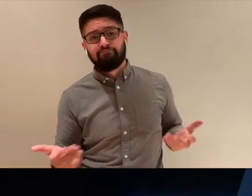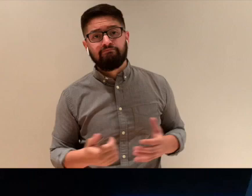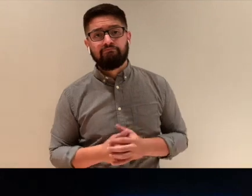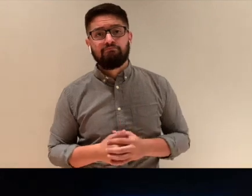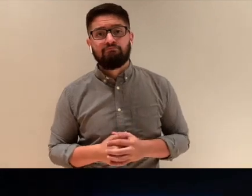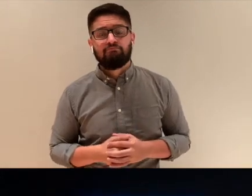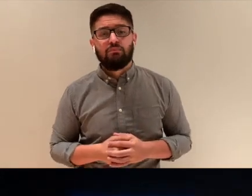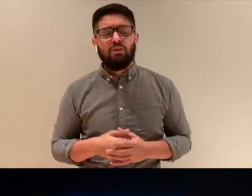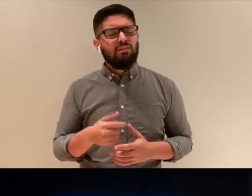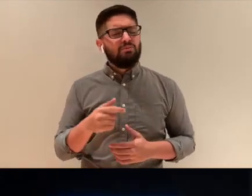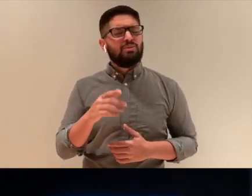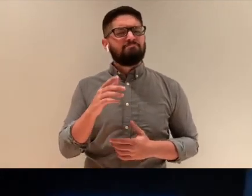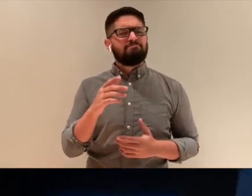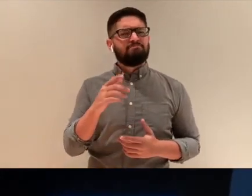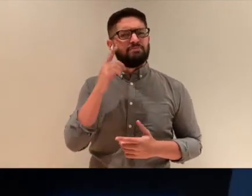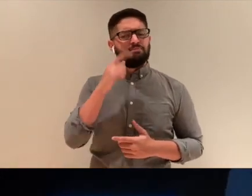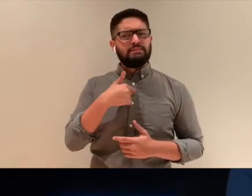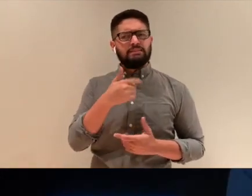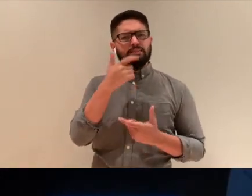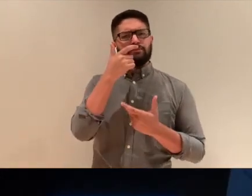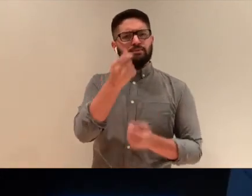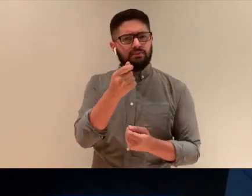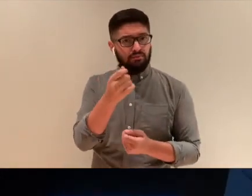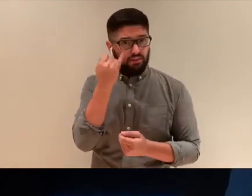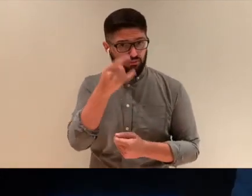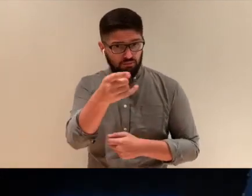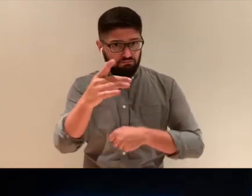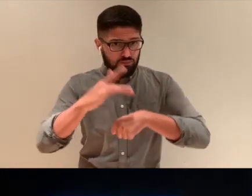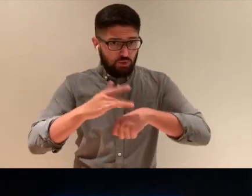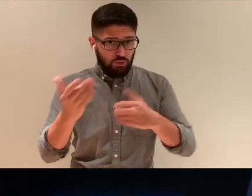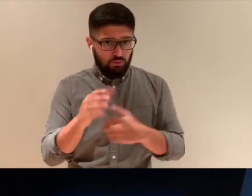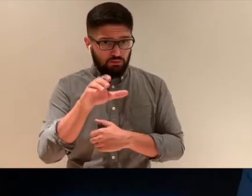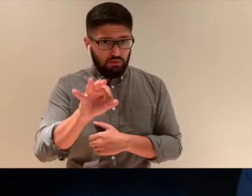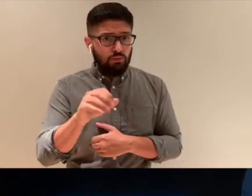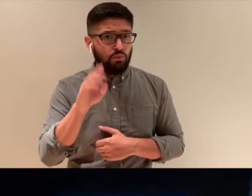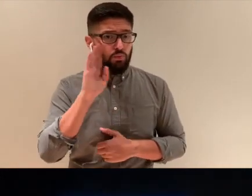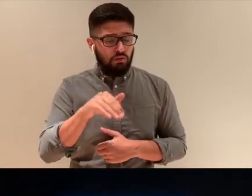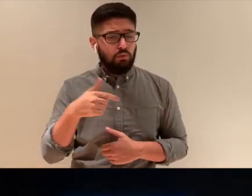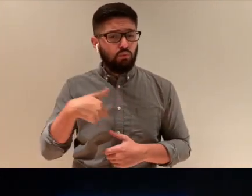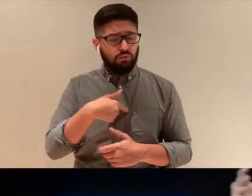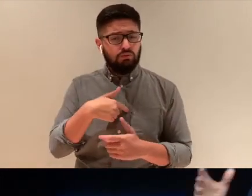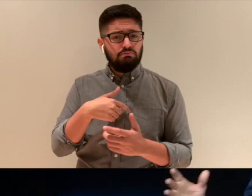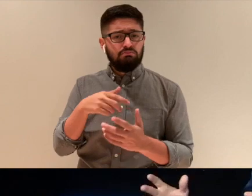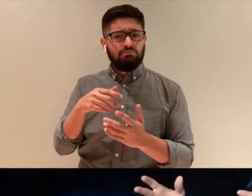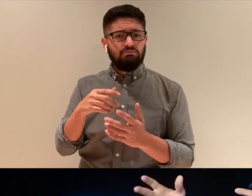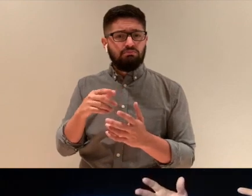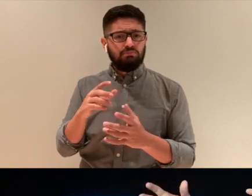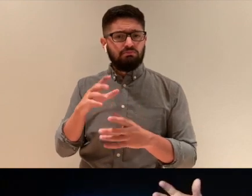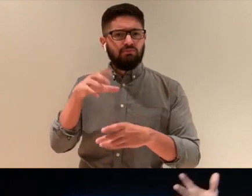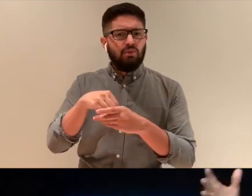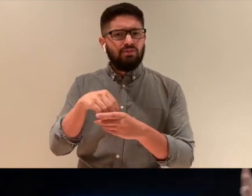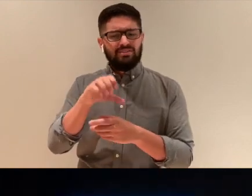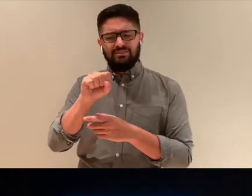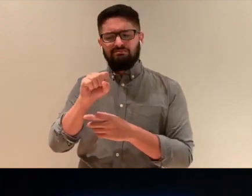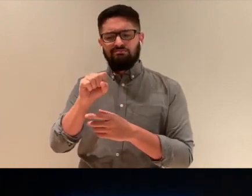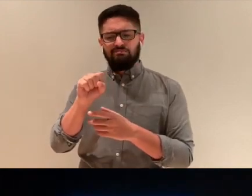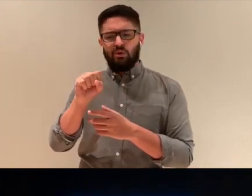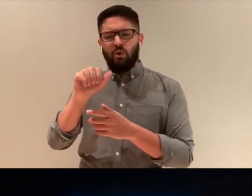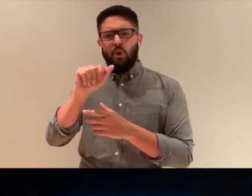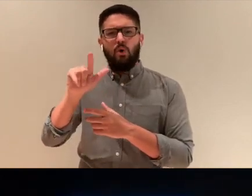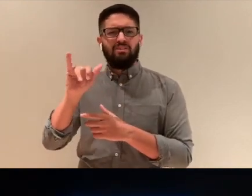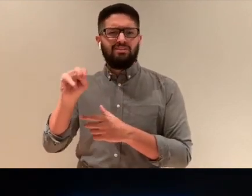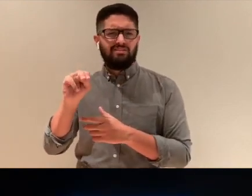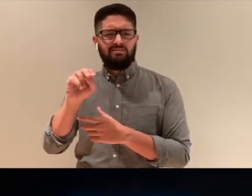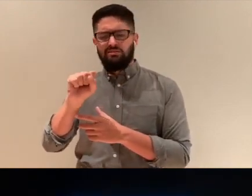so what I find so interesting is that if you've been here at Christ Fellowship, you know we've been going through this series called All